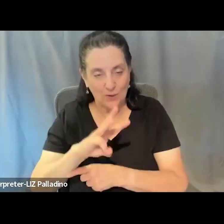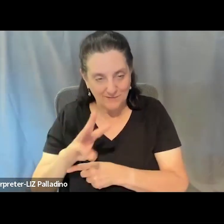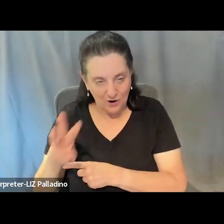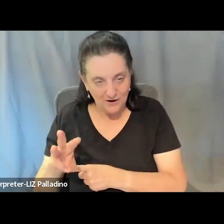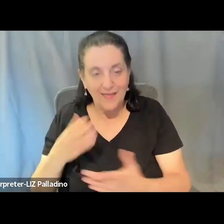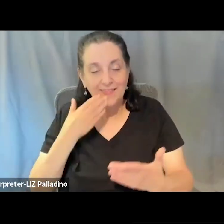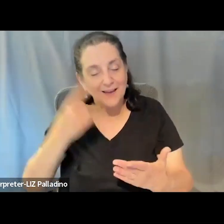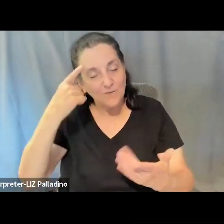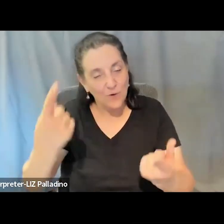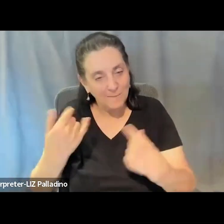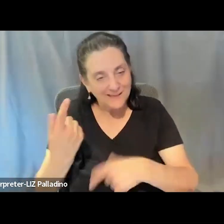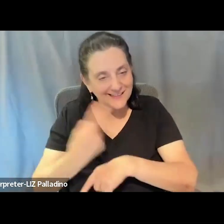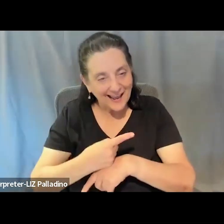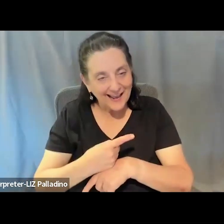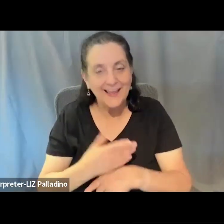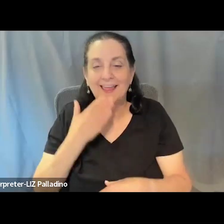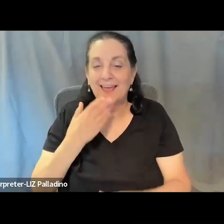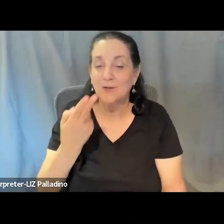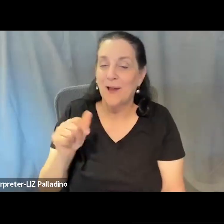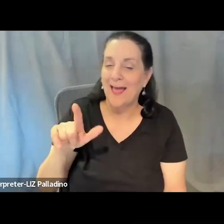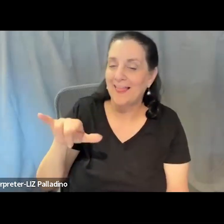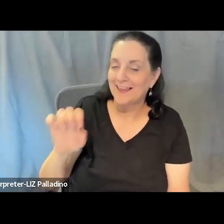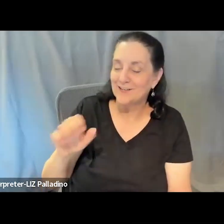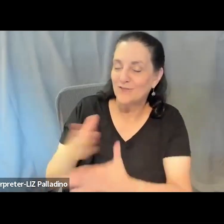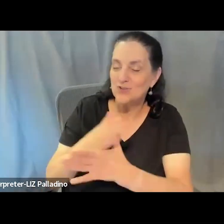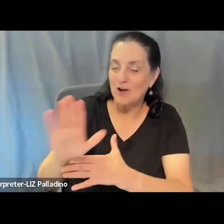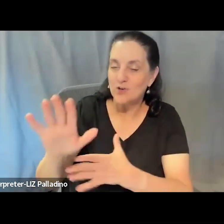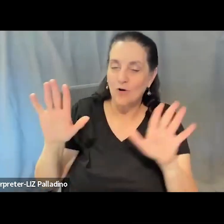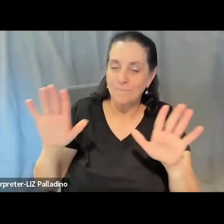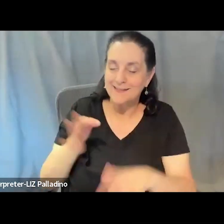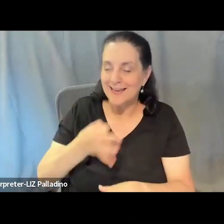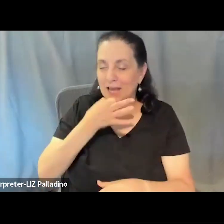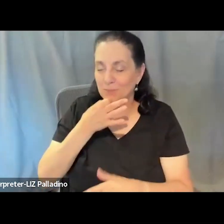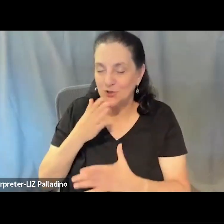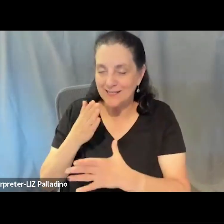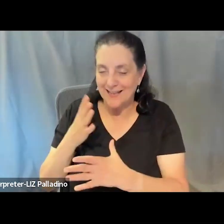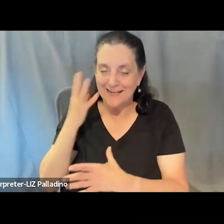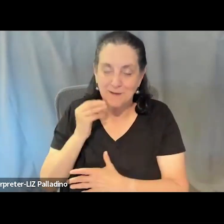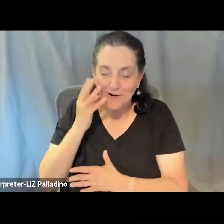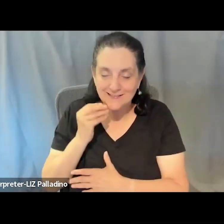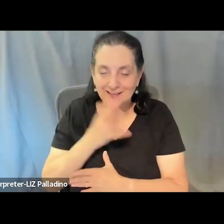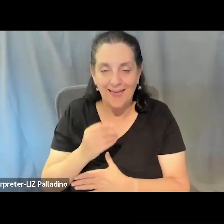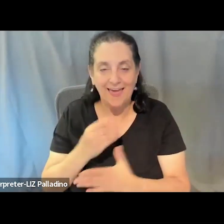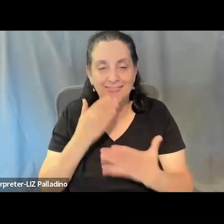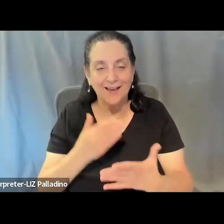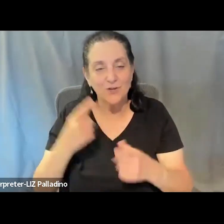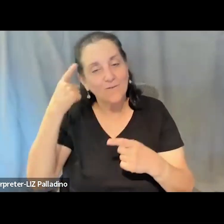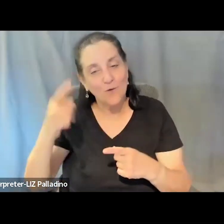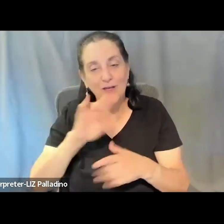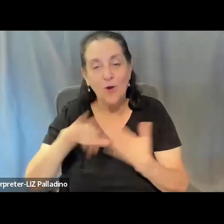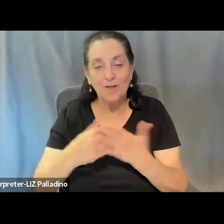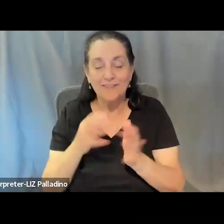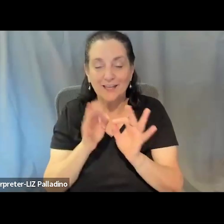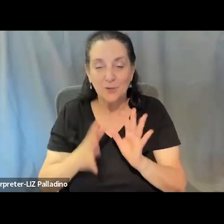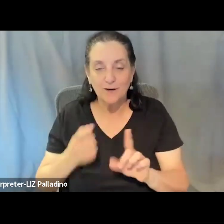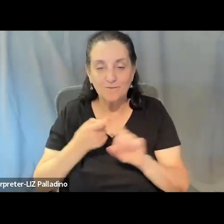on fundraising. Thank you, Hallie, for sharing your experience and knowledge with us. And thank you again to our ASL interpreters